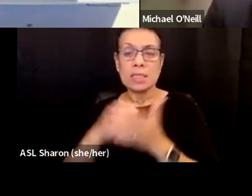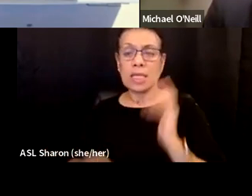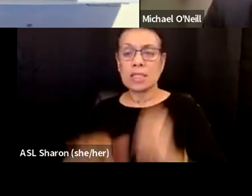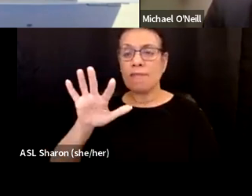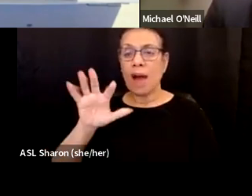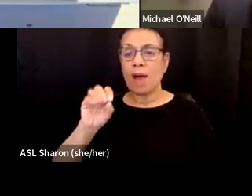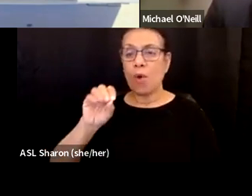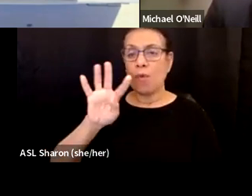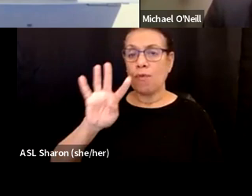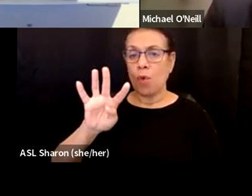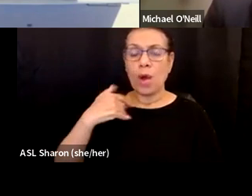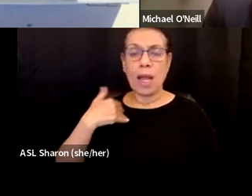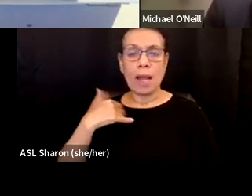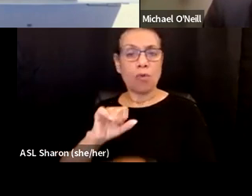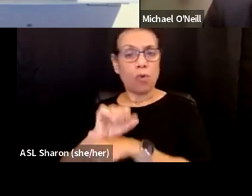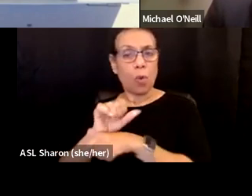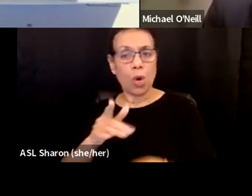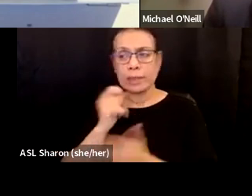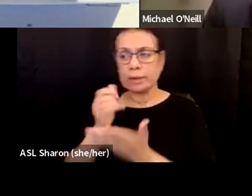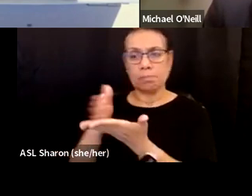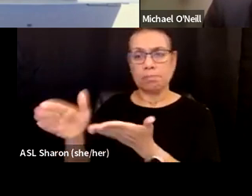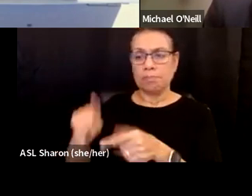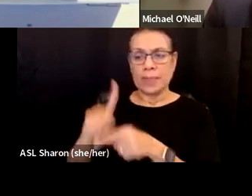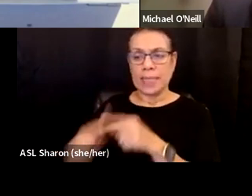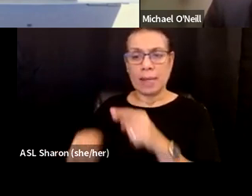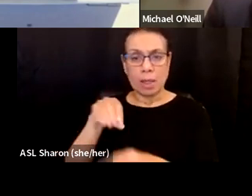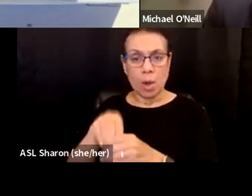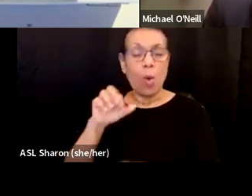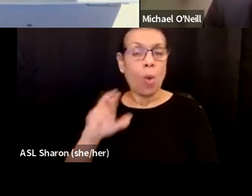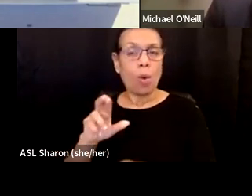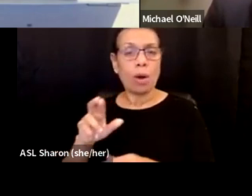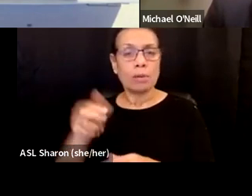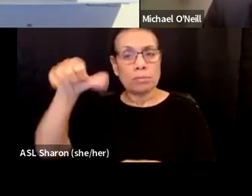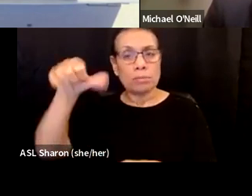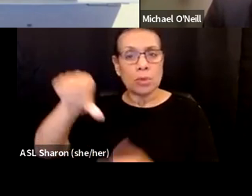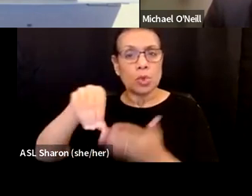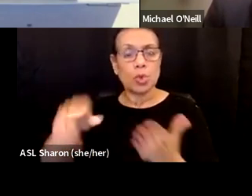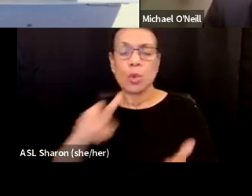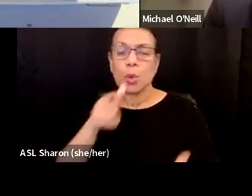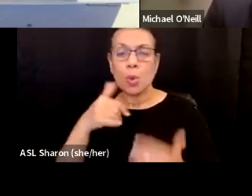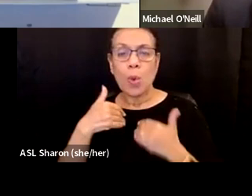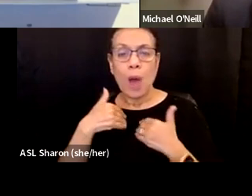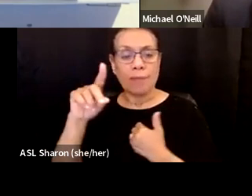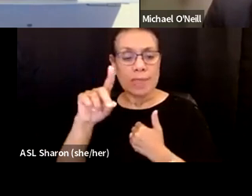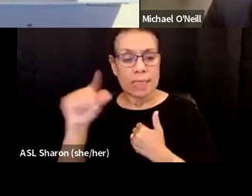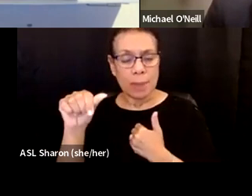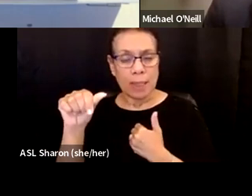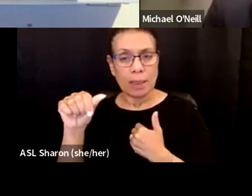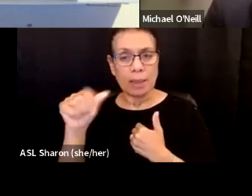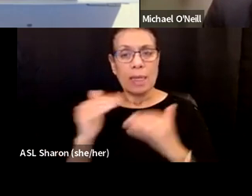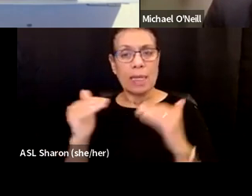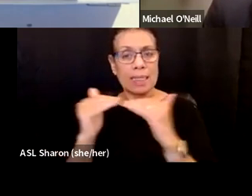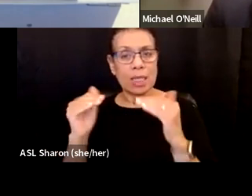organization and employees from excluding or denying individuals from disability with a disabilities an equal